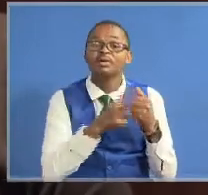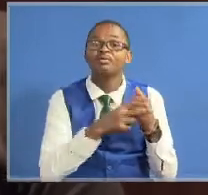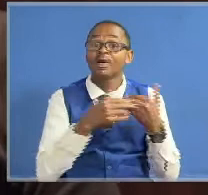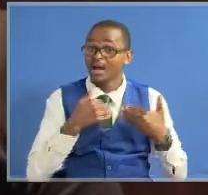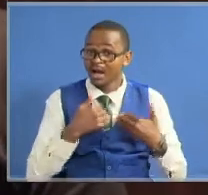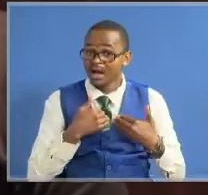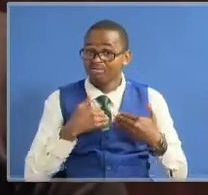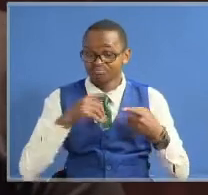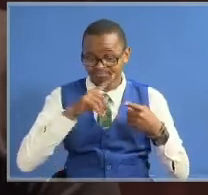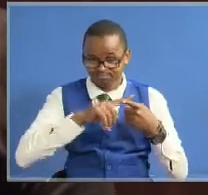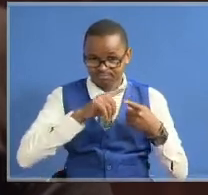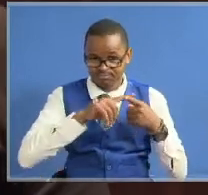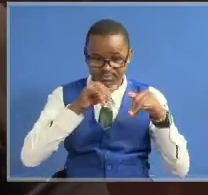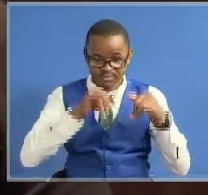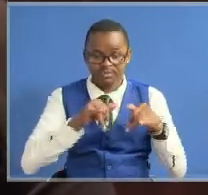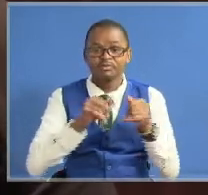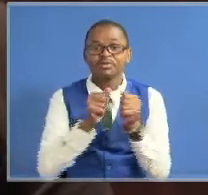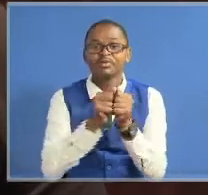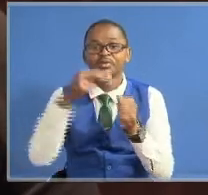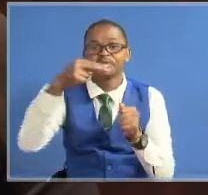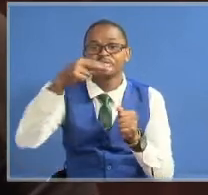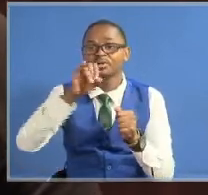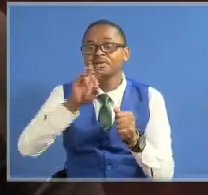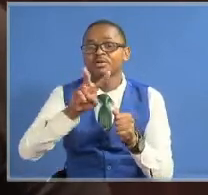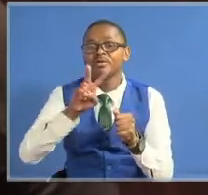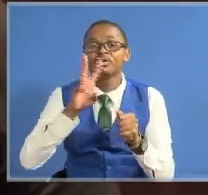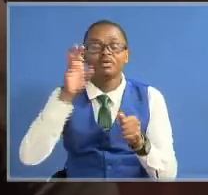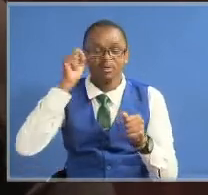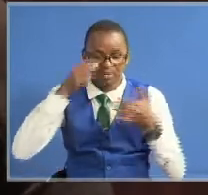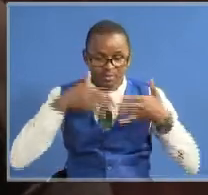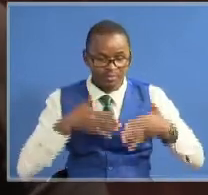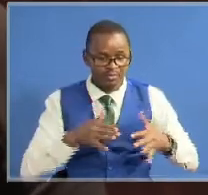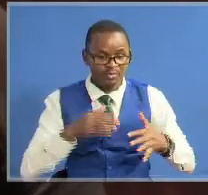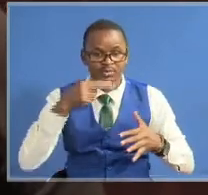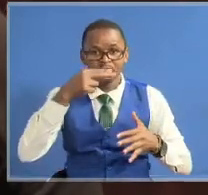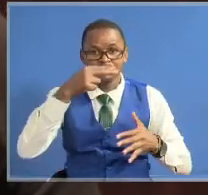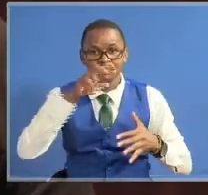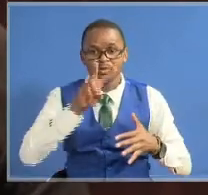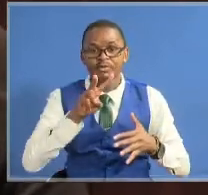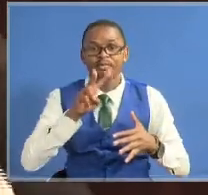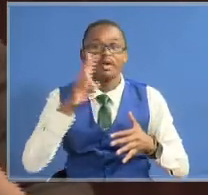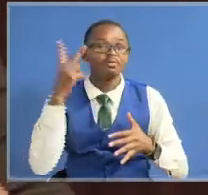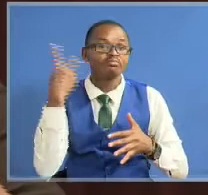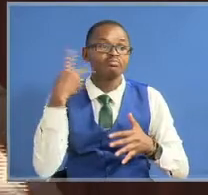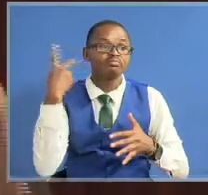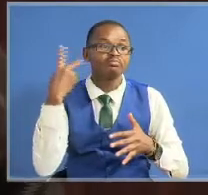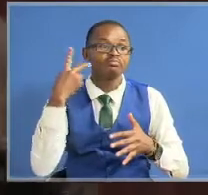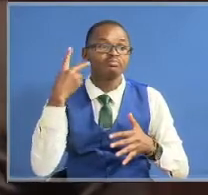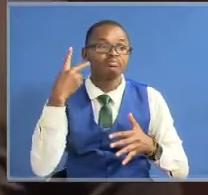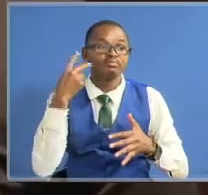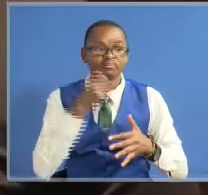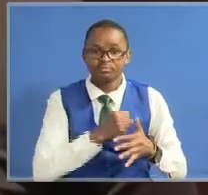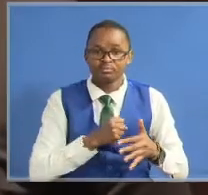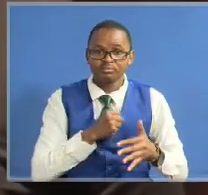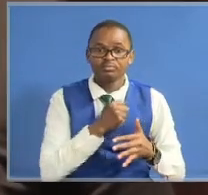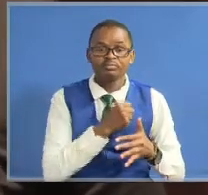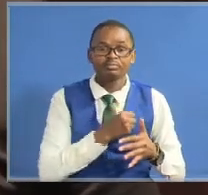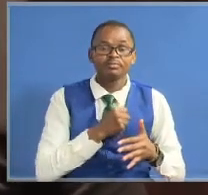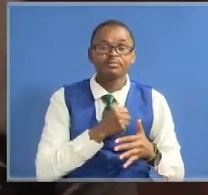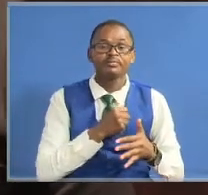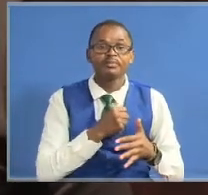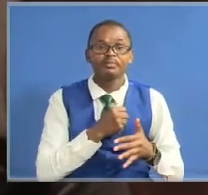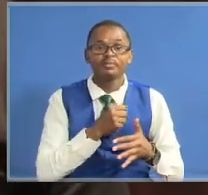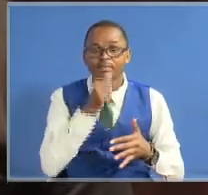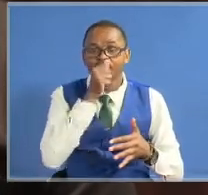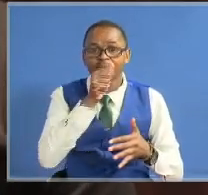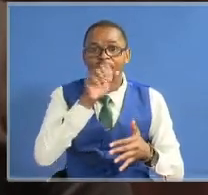I have positively lived with HIV. I was born to a HIV discordant couple. Sorry.